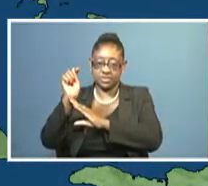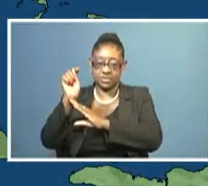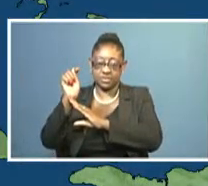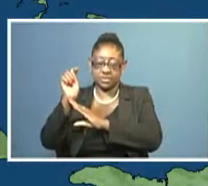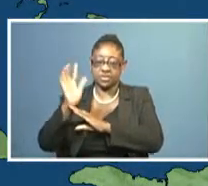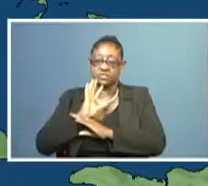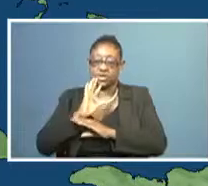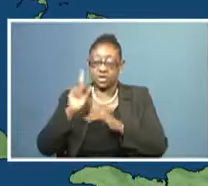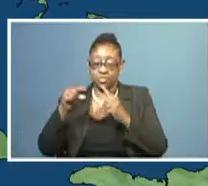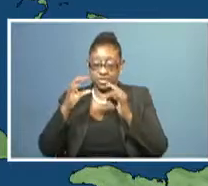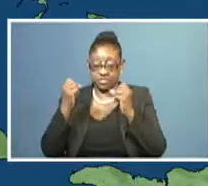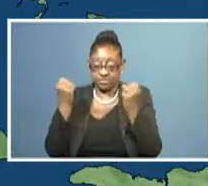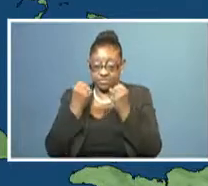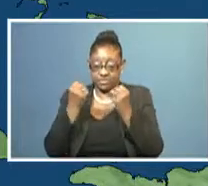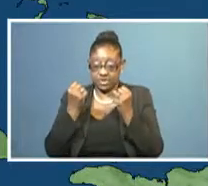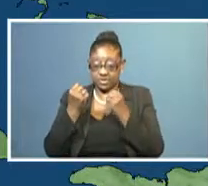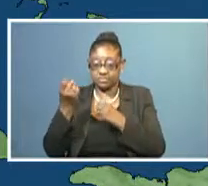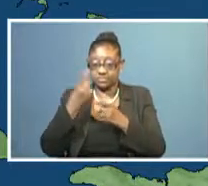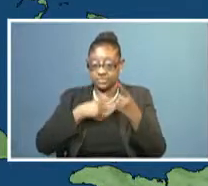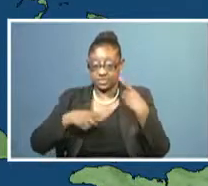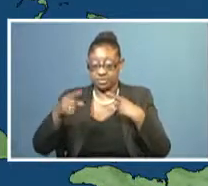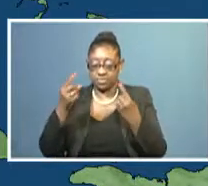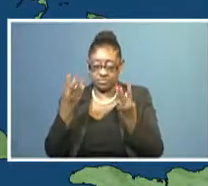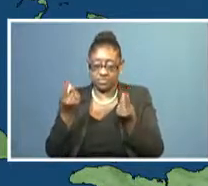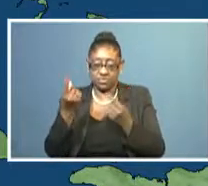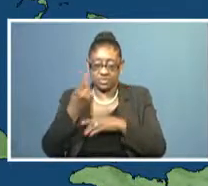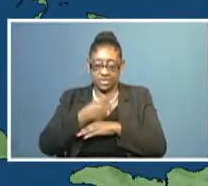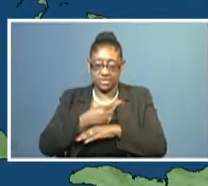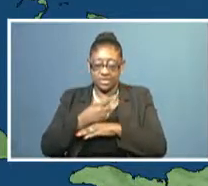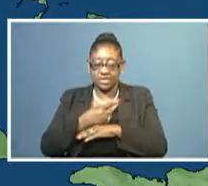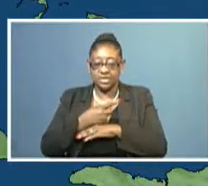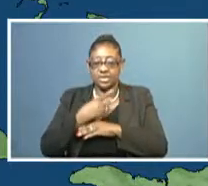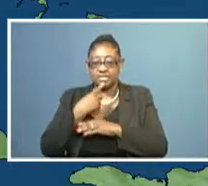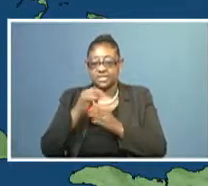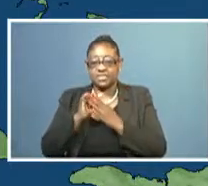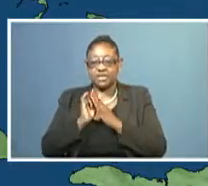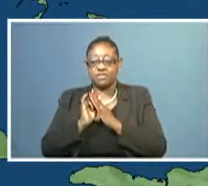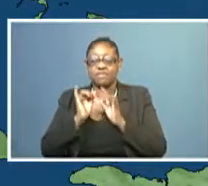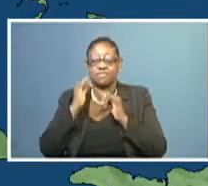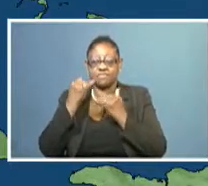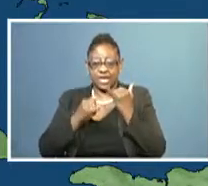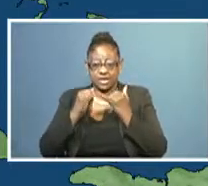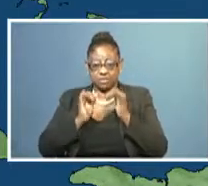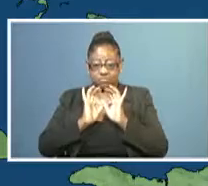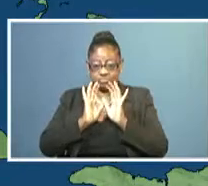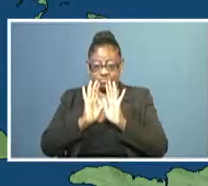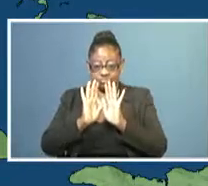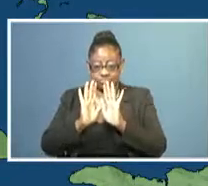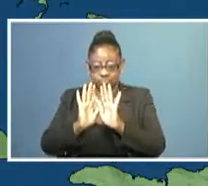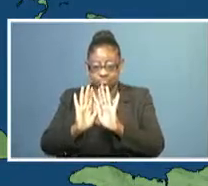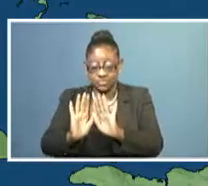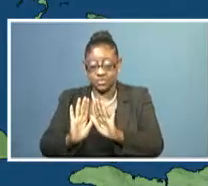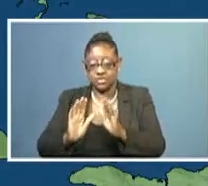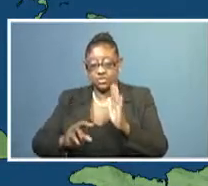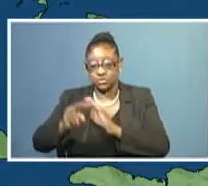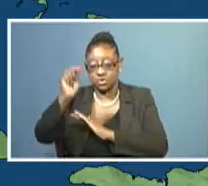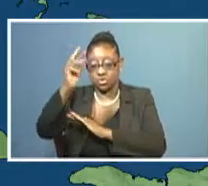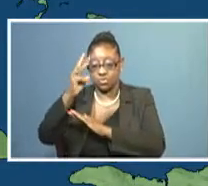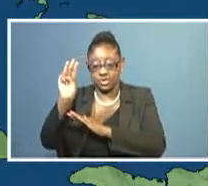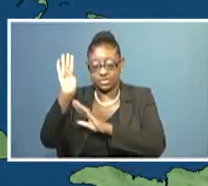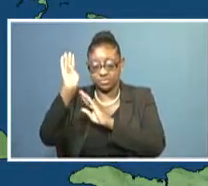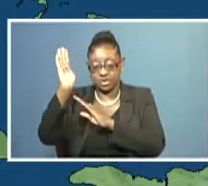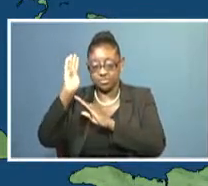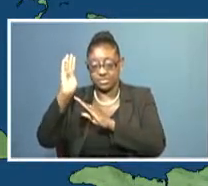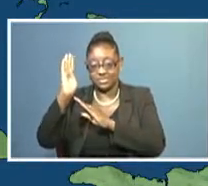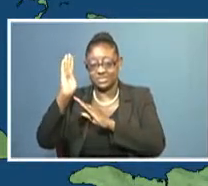associated with a frontal system which has stalled over the last couple of days, but it will get that final push. We expect it to move through the northwest Bahamas late